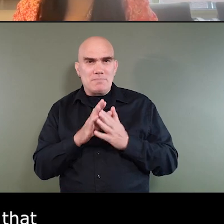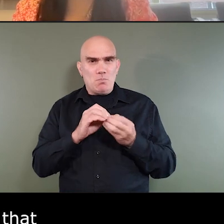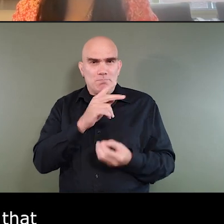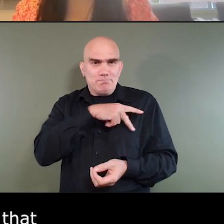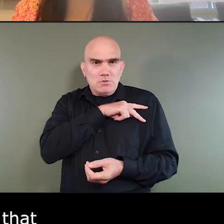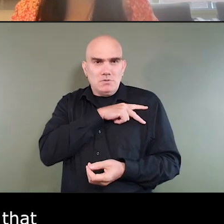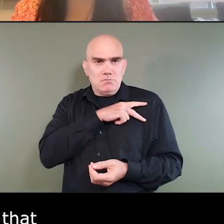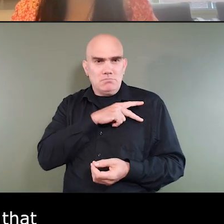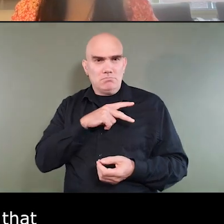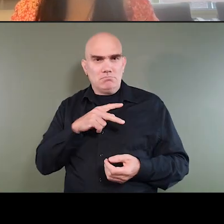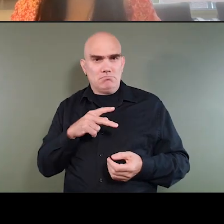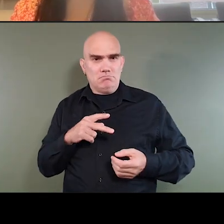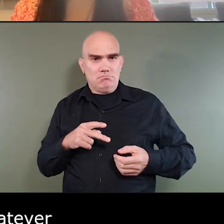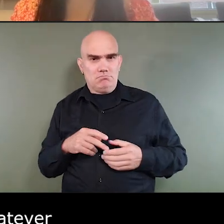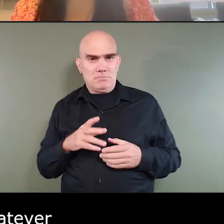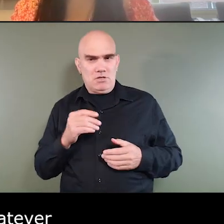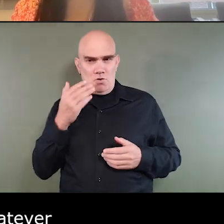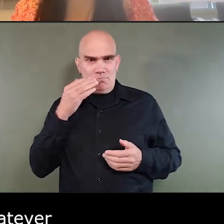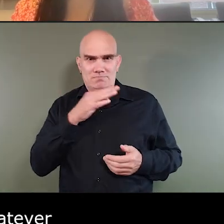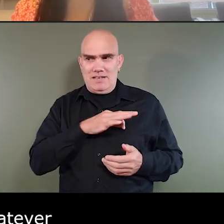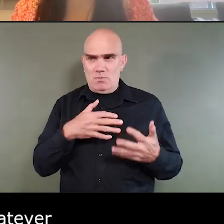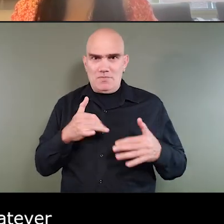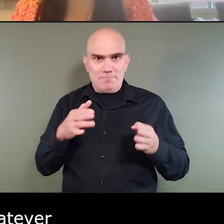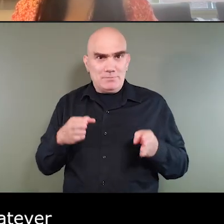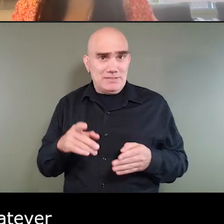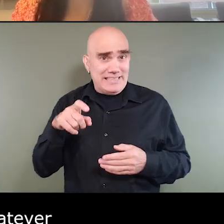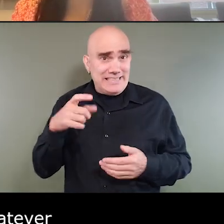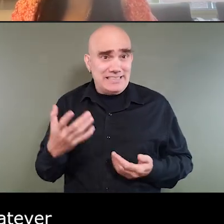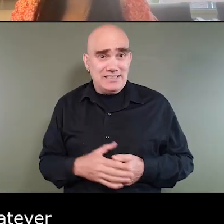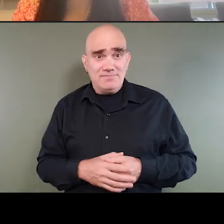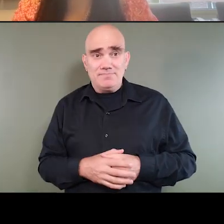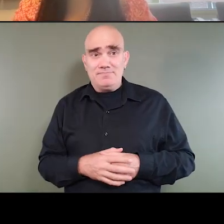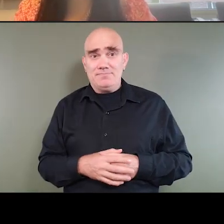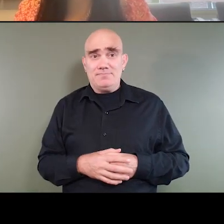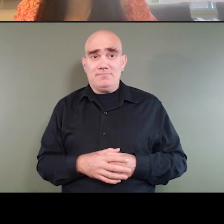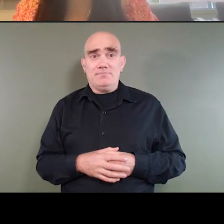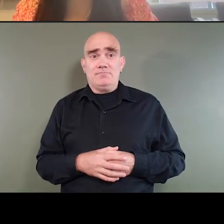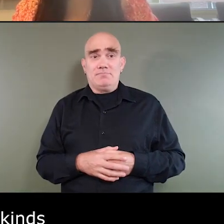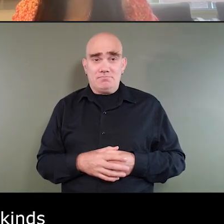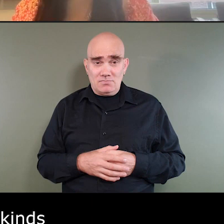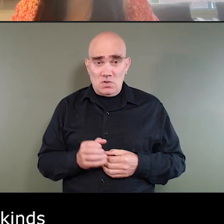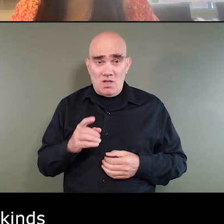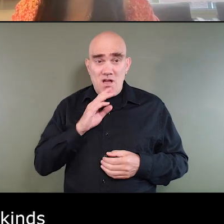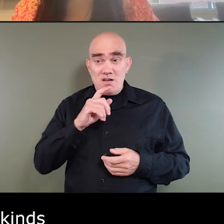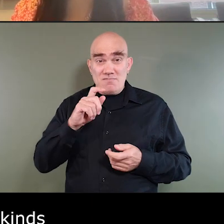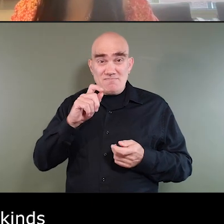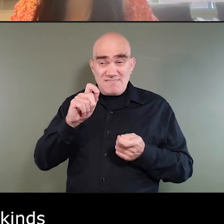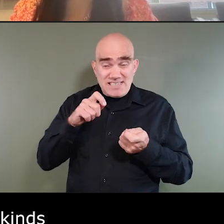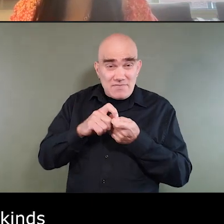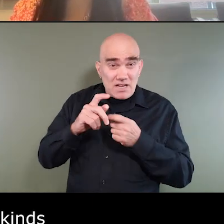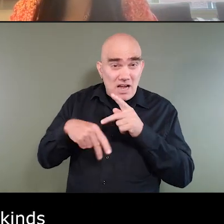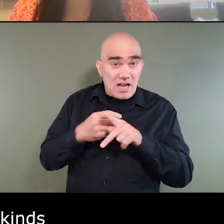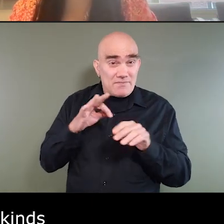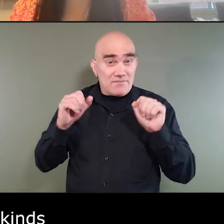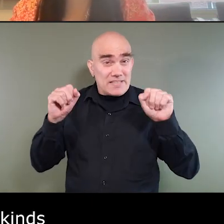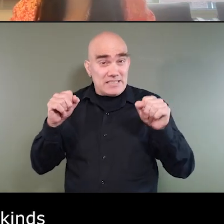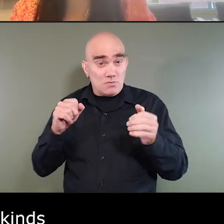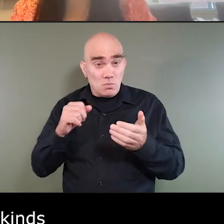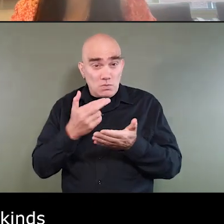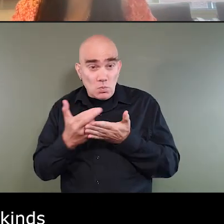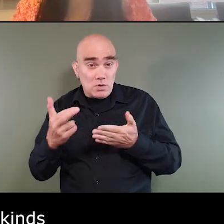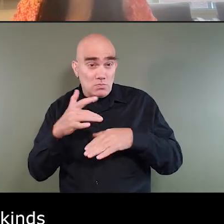can be personalized and, benefit whatever that person needs. Yeah. So are there specific kinds of